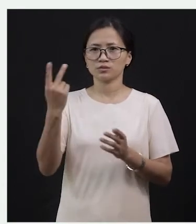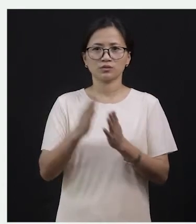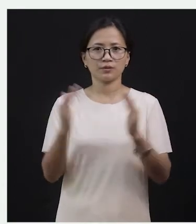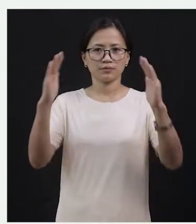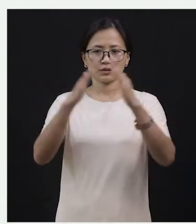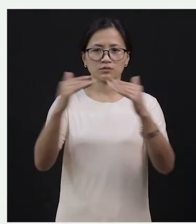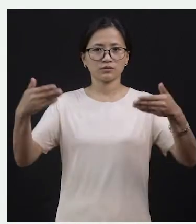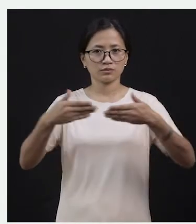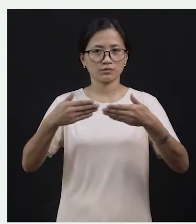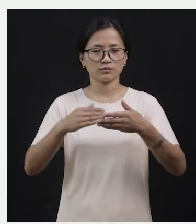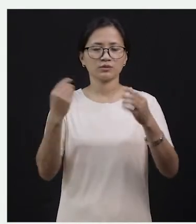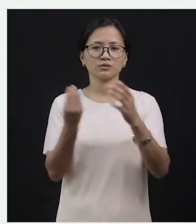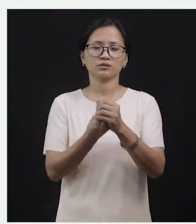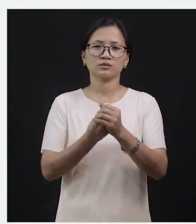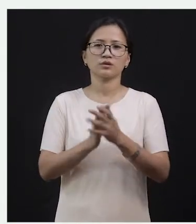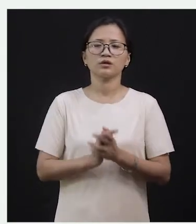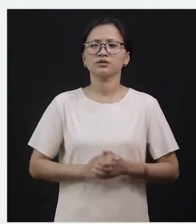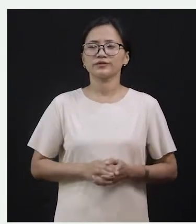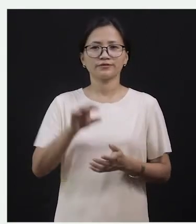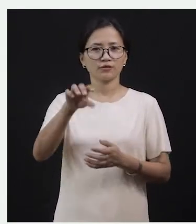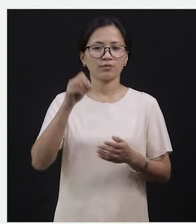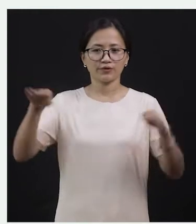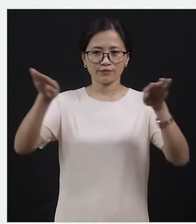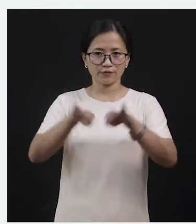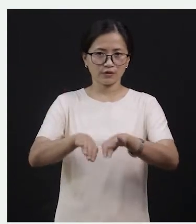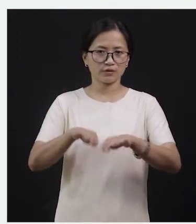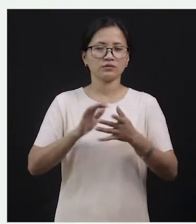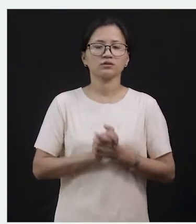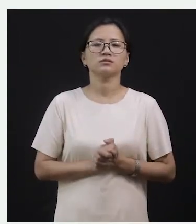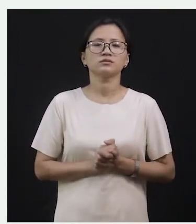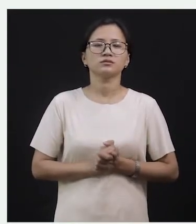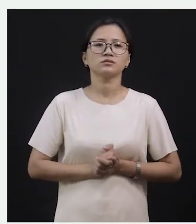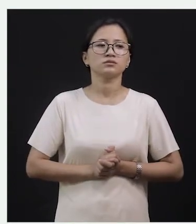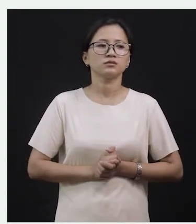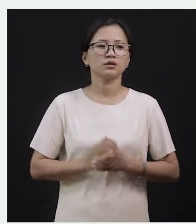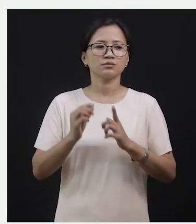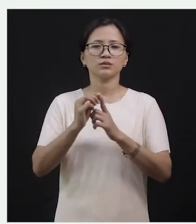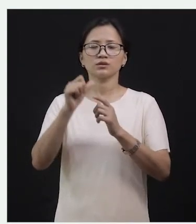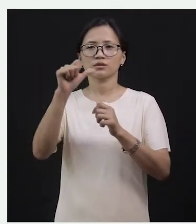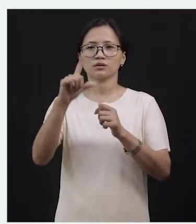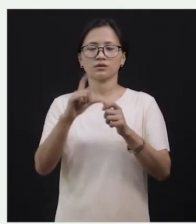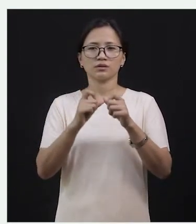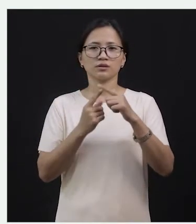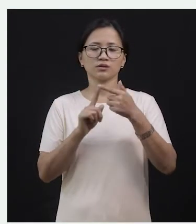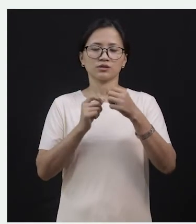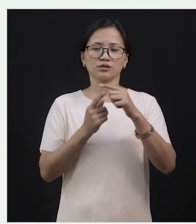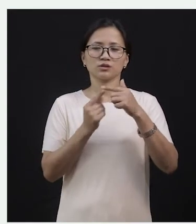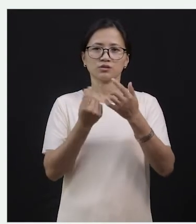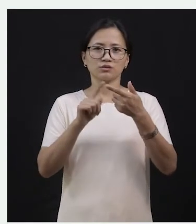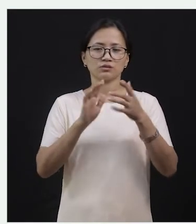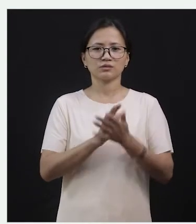mountains meet together and they form a V, so it is the valley. This is plateau, where there are